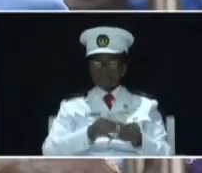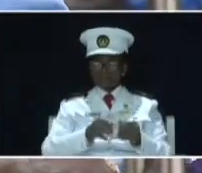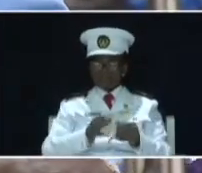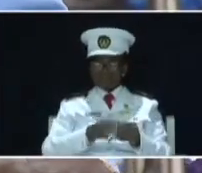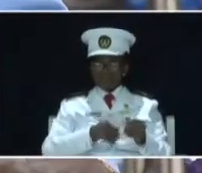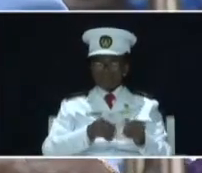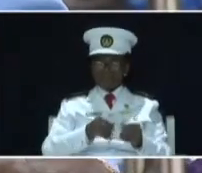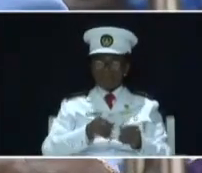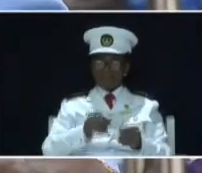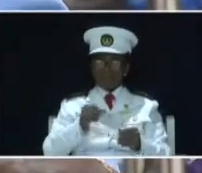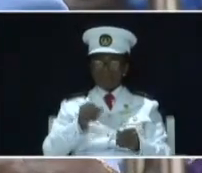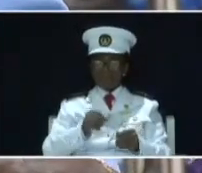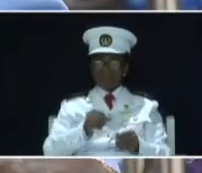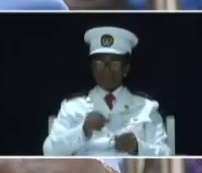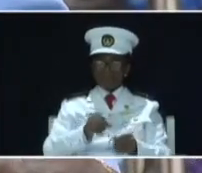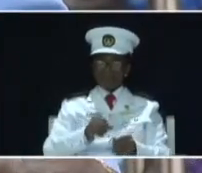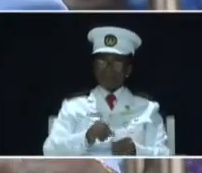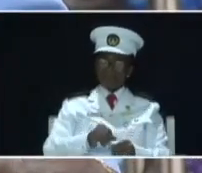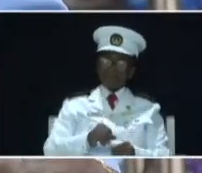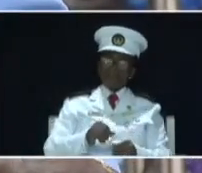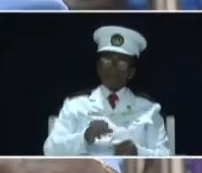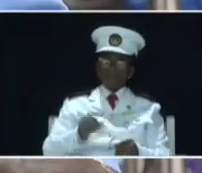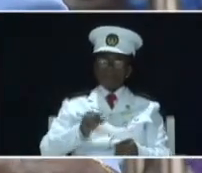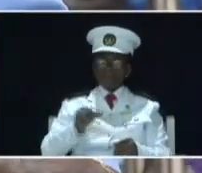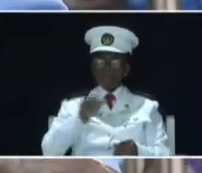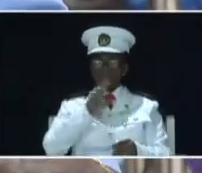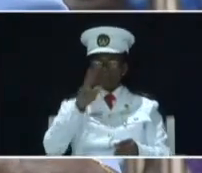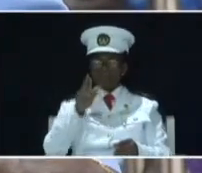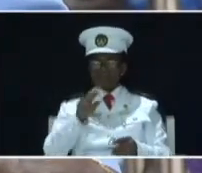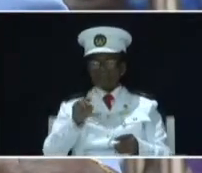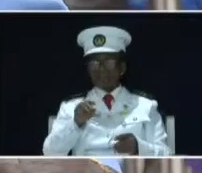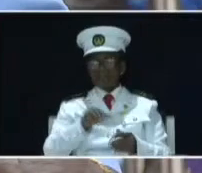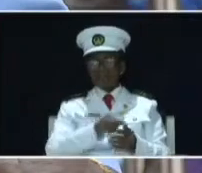and that's the ones we call partners.